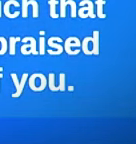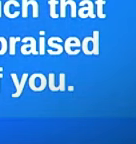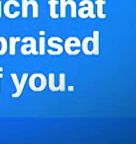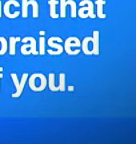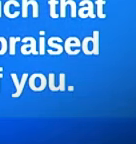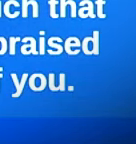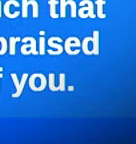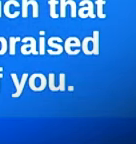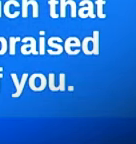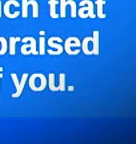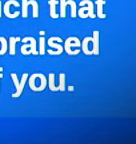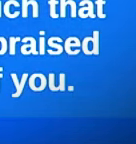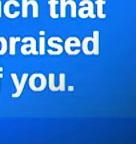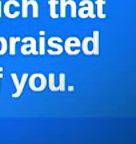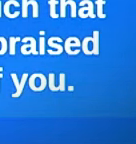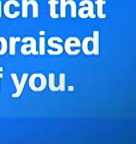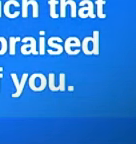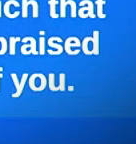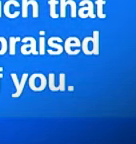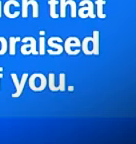it